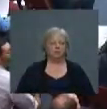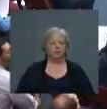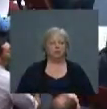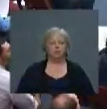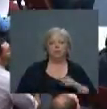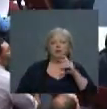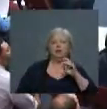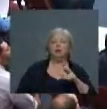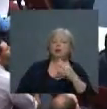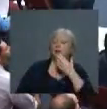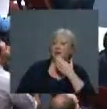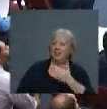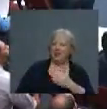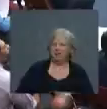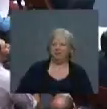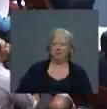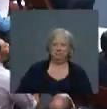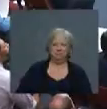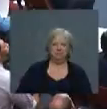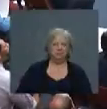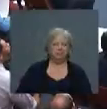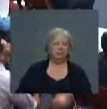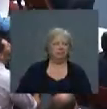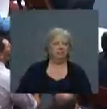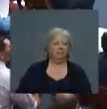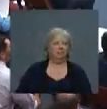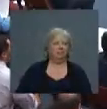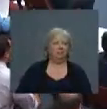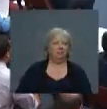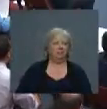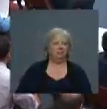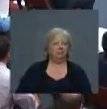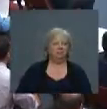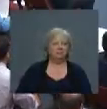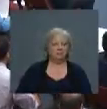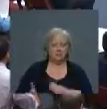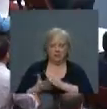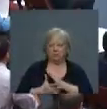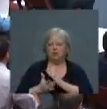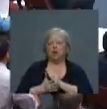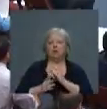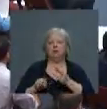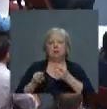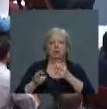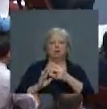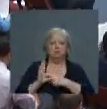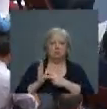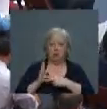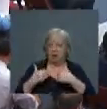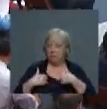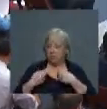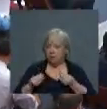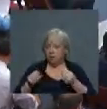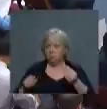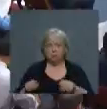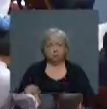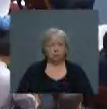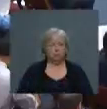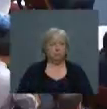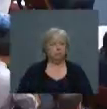Okay, thank you, Director Hendricks. All right, we've had the reading of the resolution. Is there a motion?